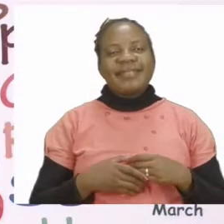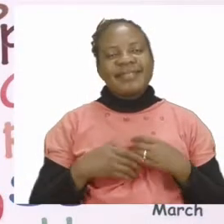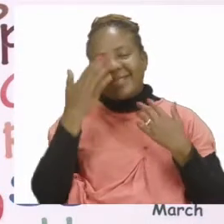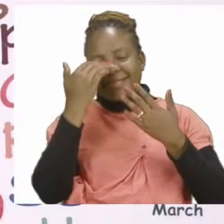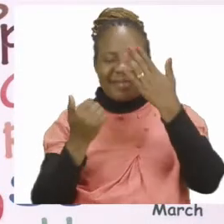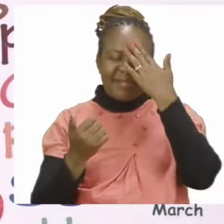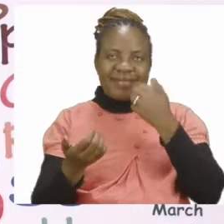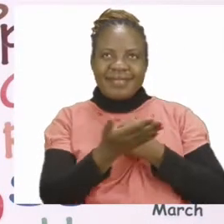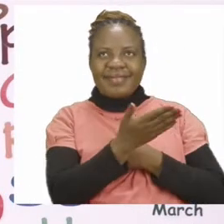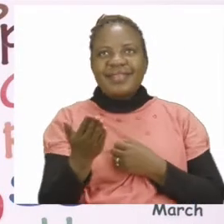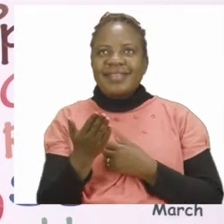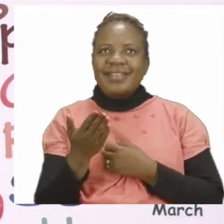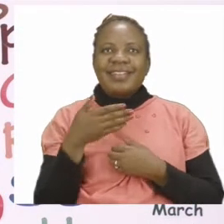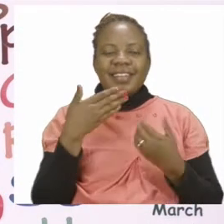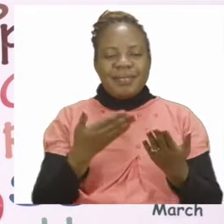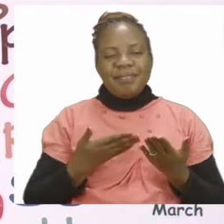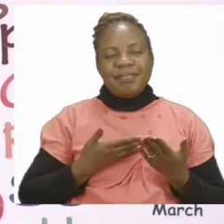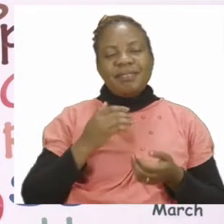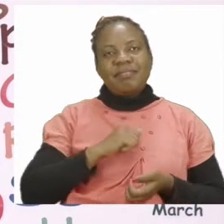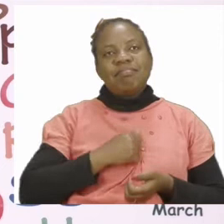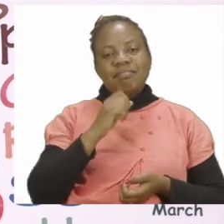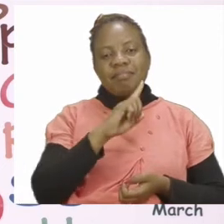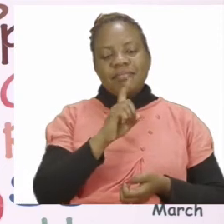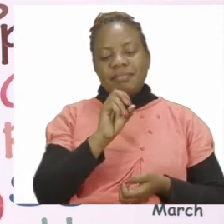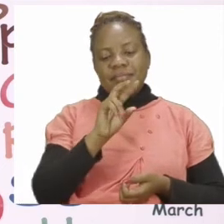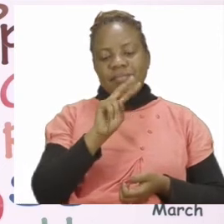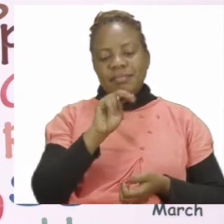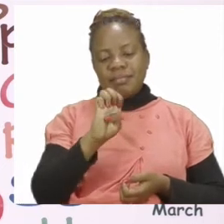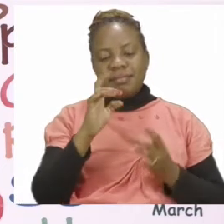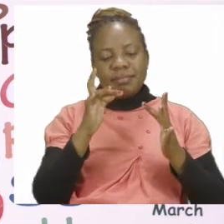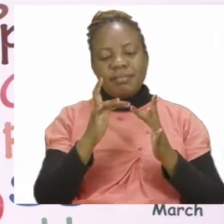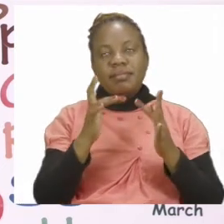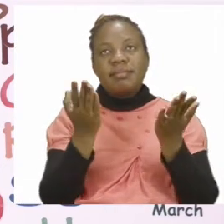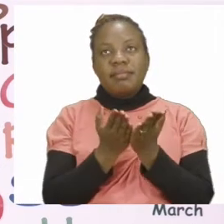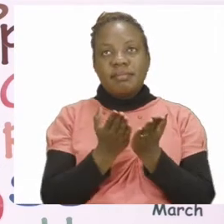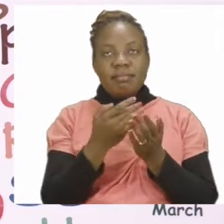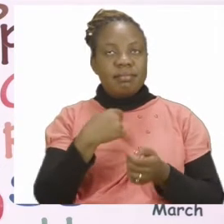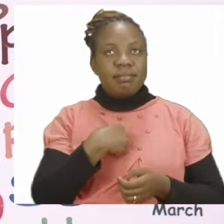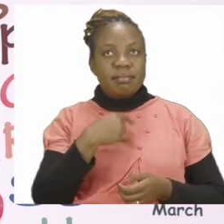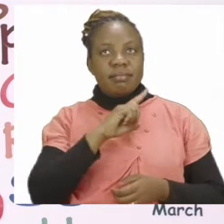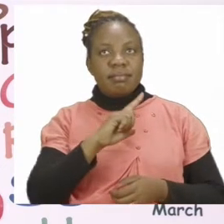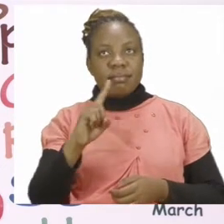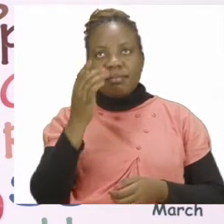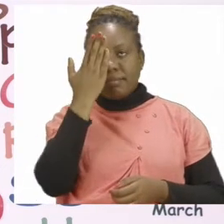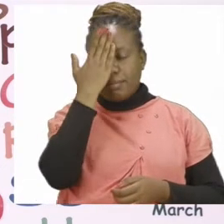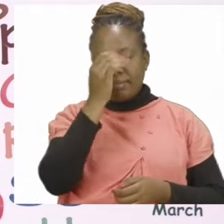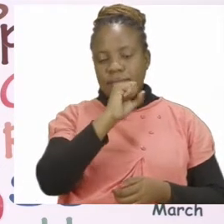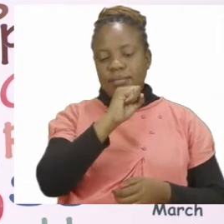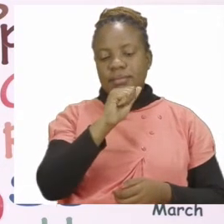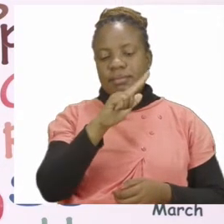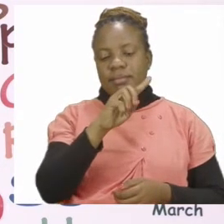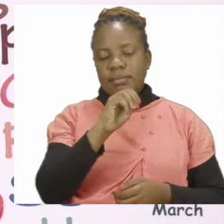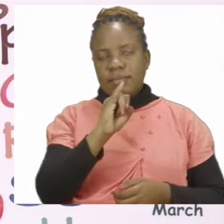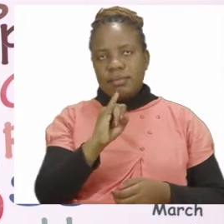Hello everyone! Welcome to My Zone Online School. I'm Teacher Hartung and our theme